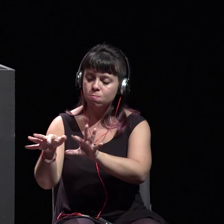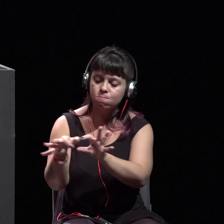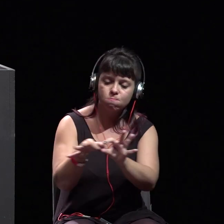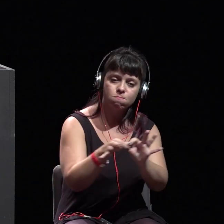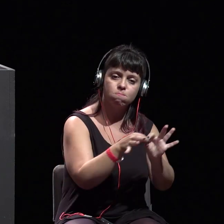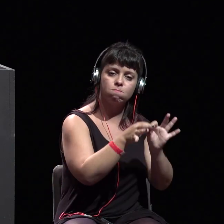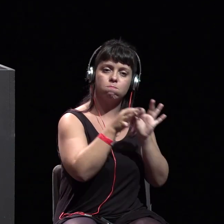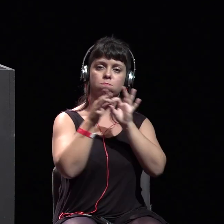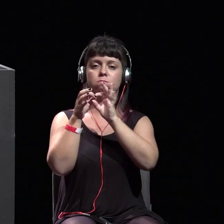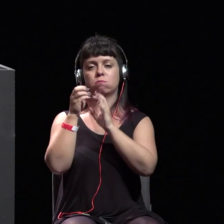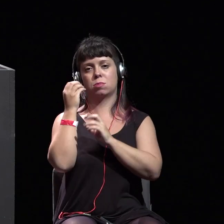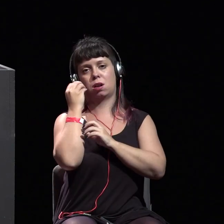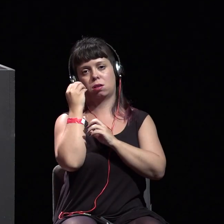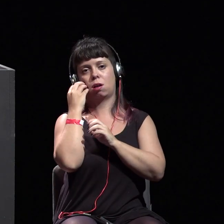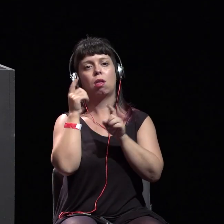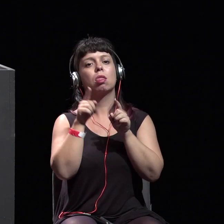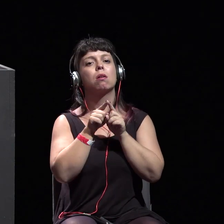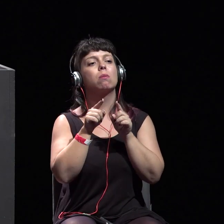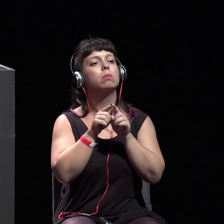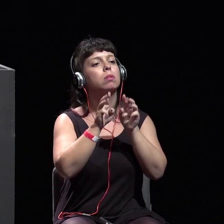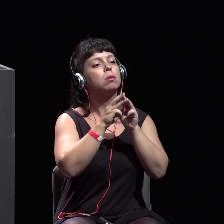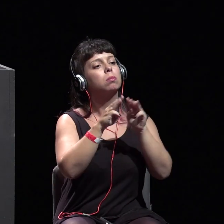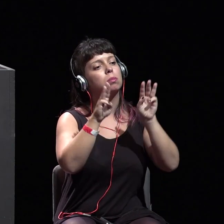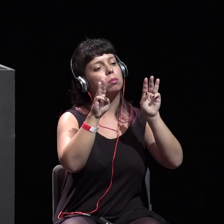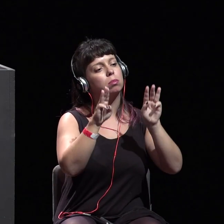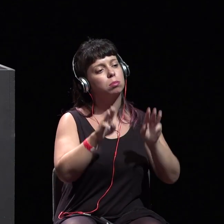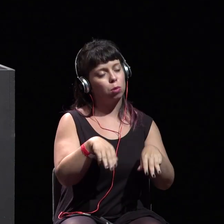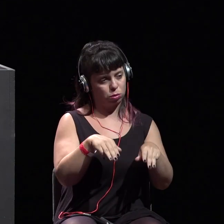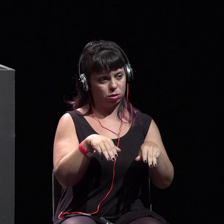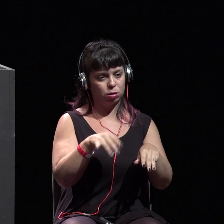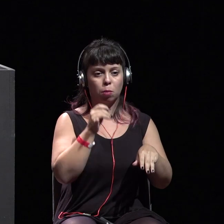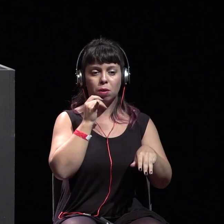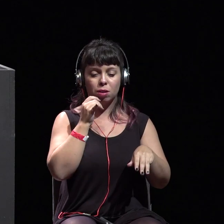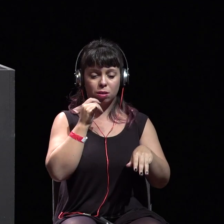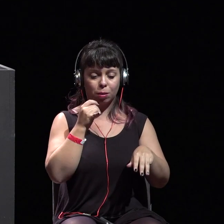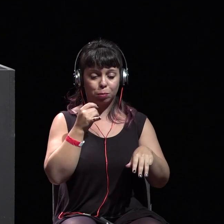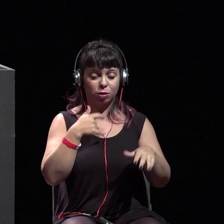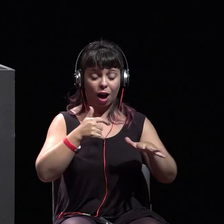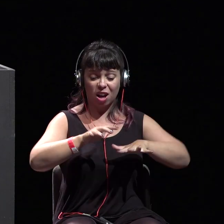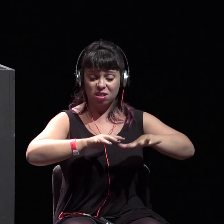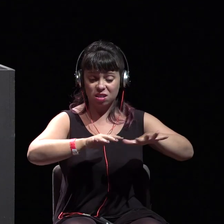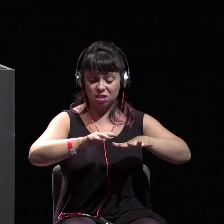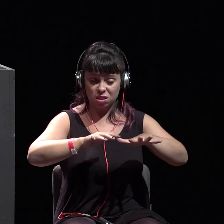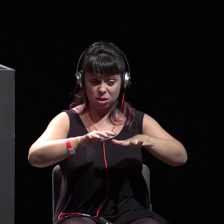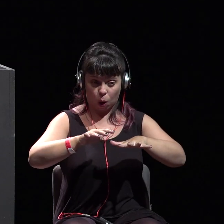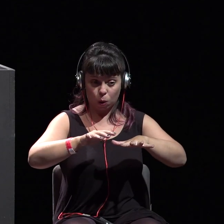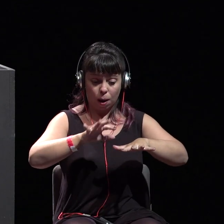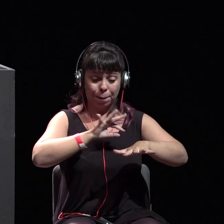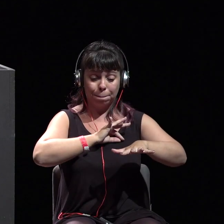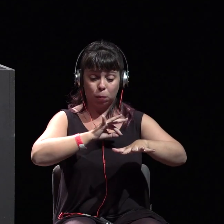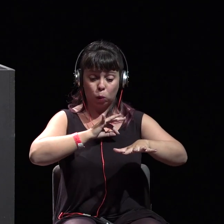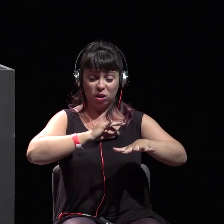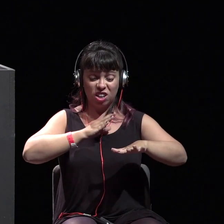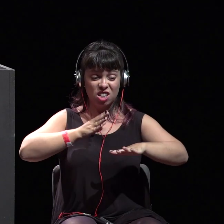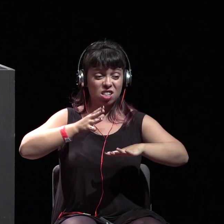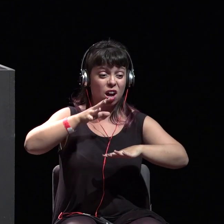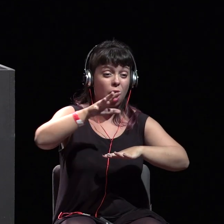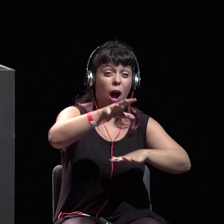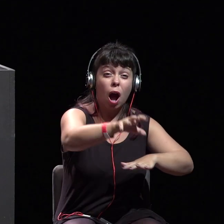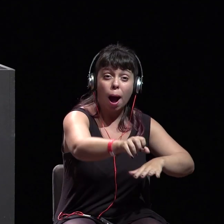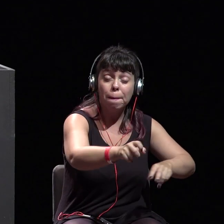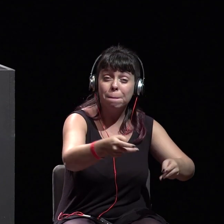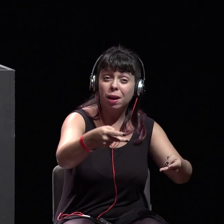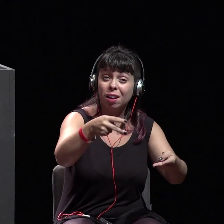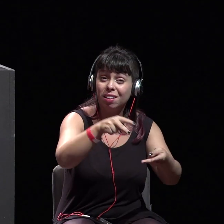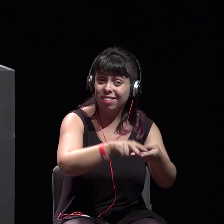police state during our actions. Police are only allowed to make an arrest on the institution's private property if the institution itself